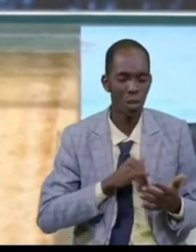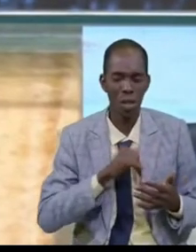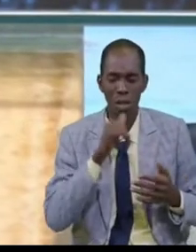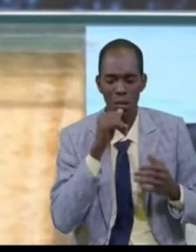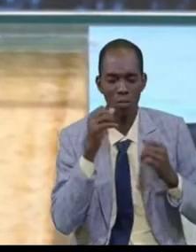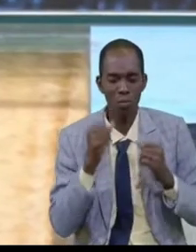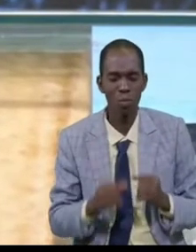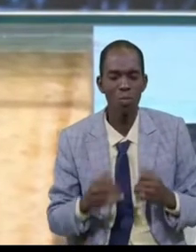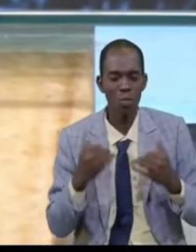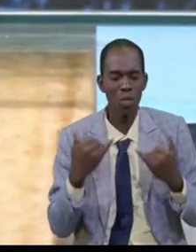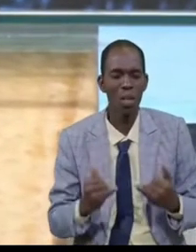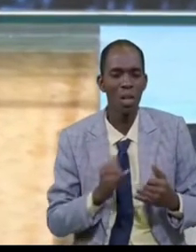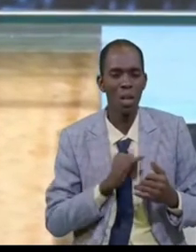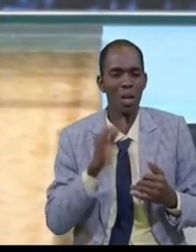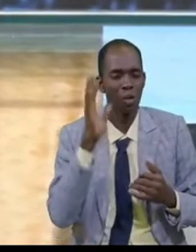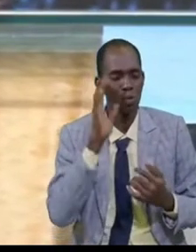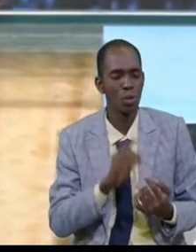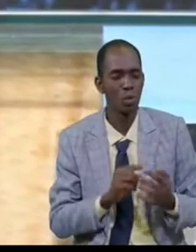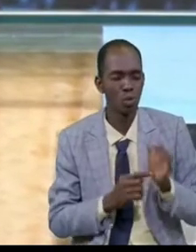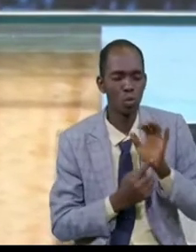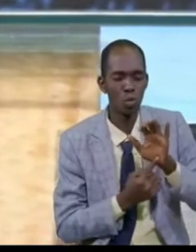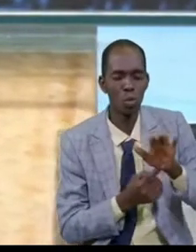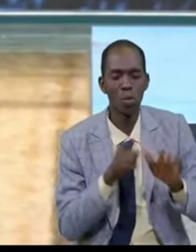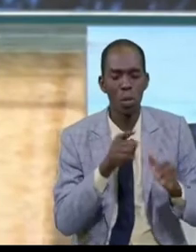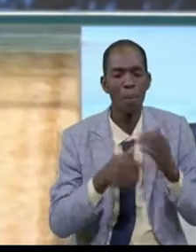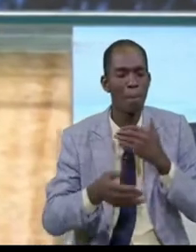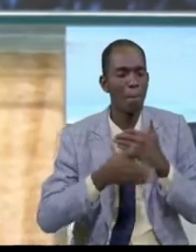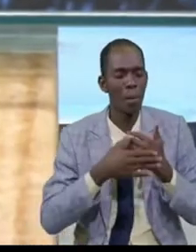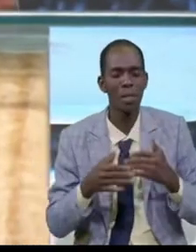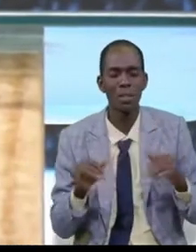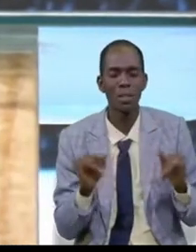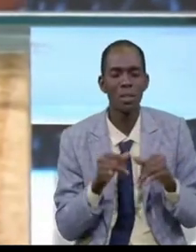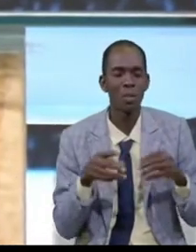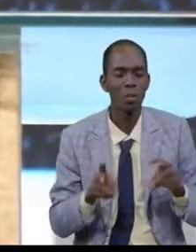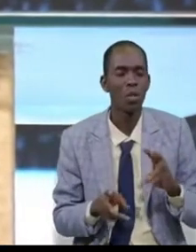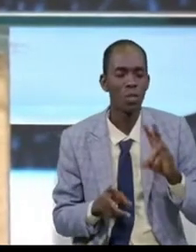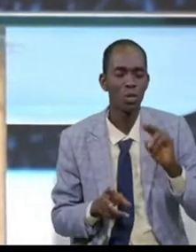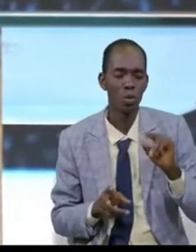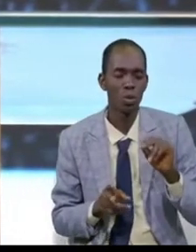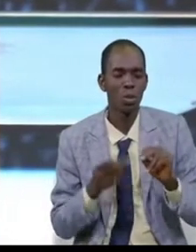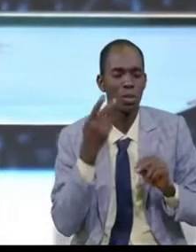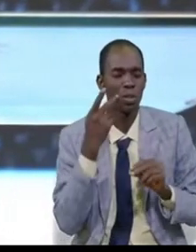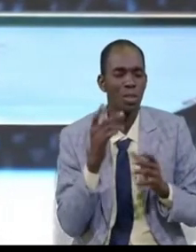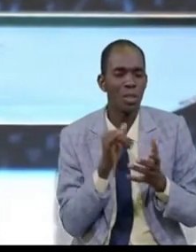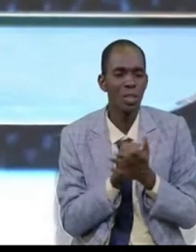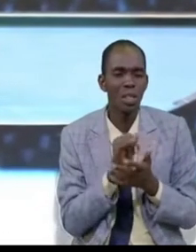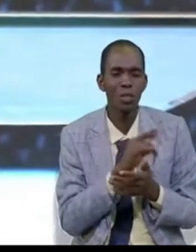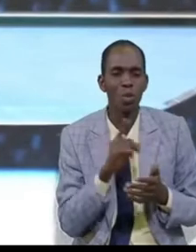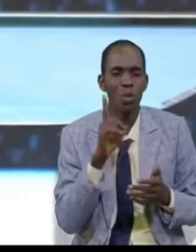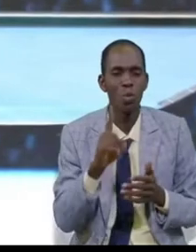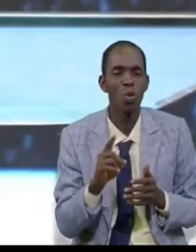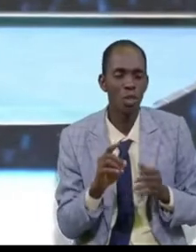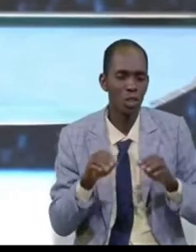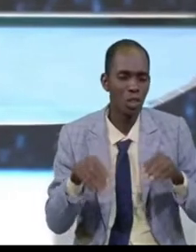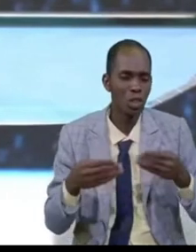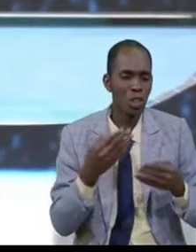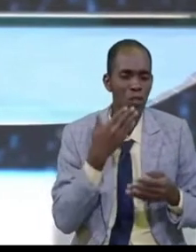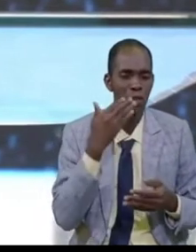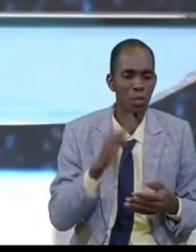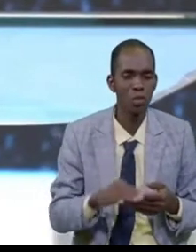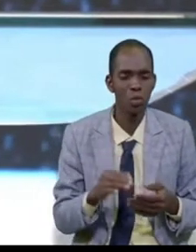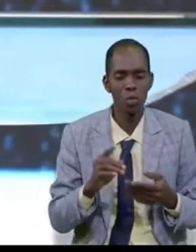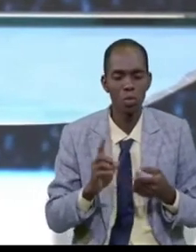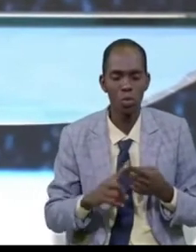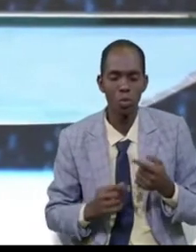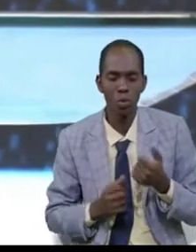throw back a stone unto him. Don't do that. See that none render evil for evil unto